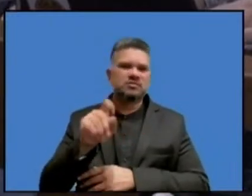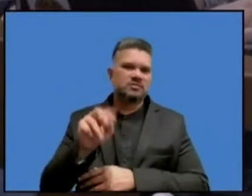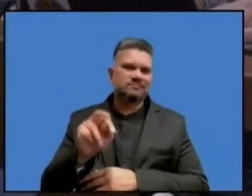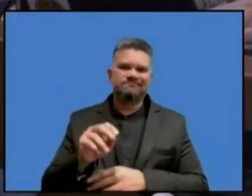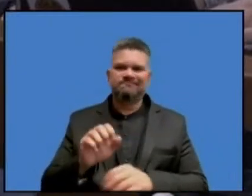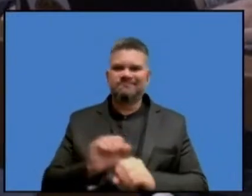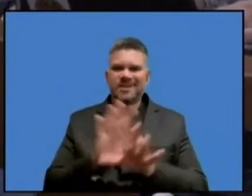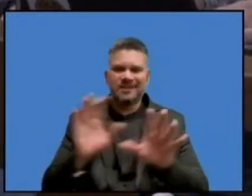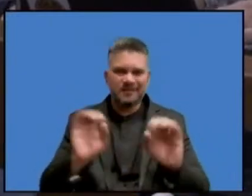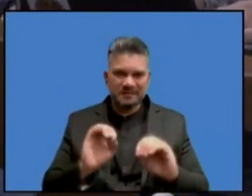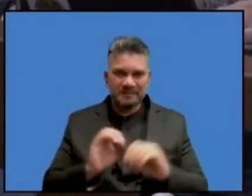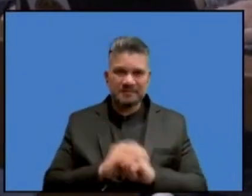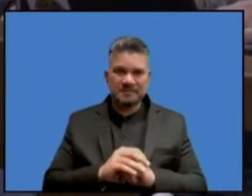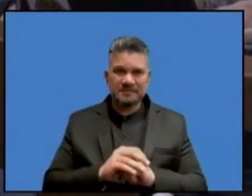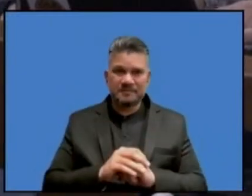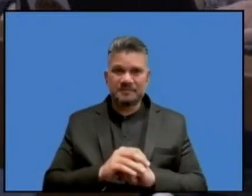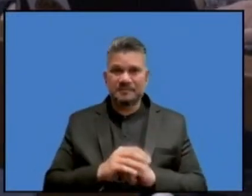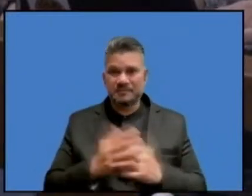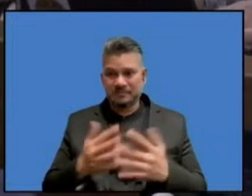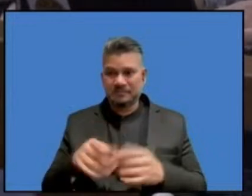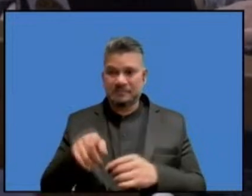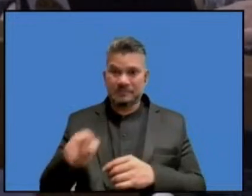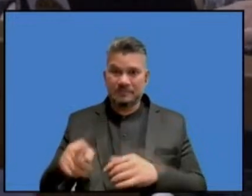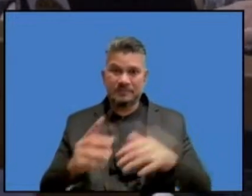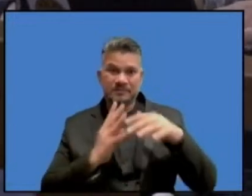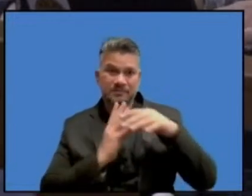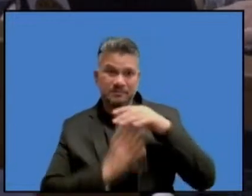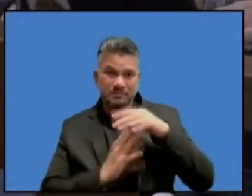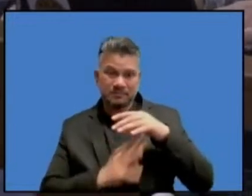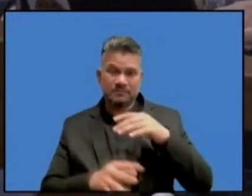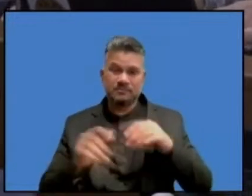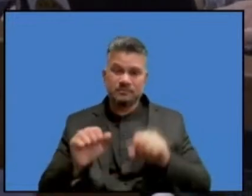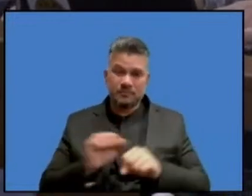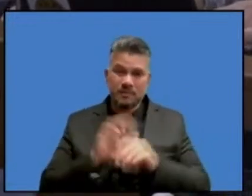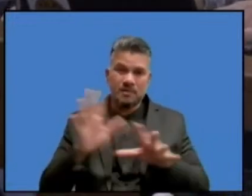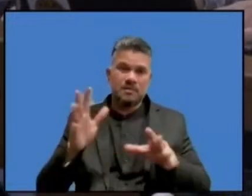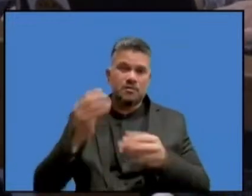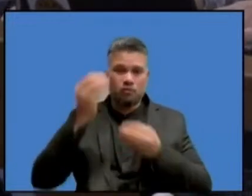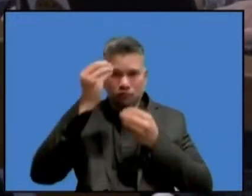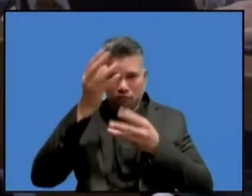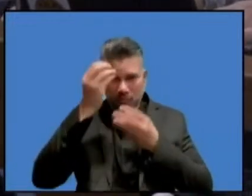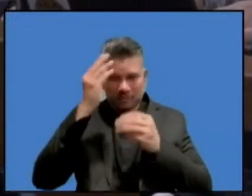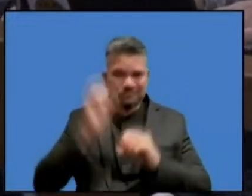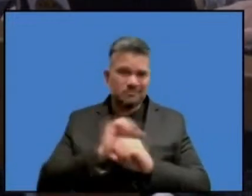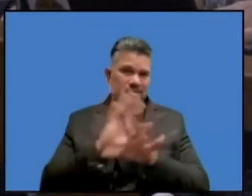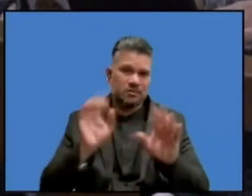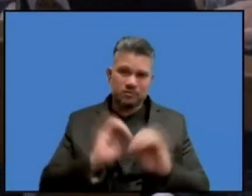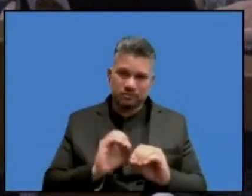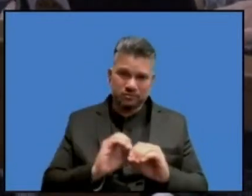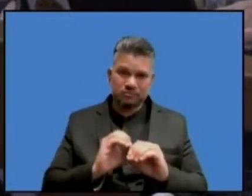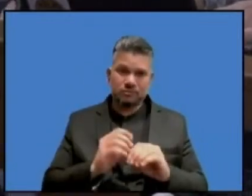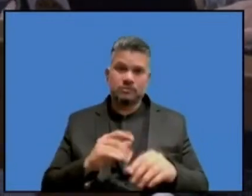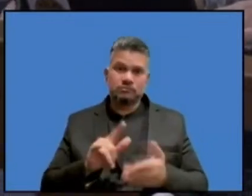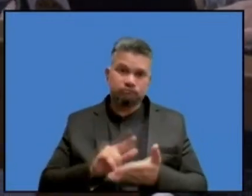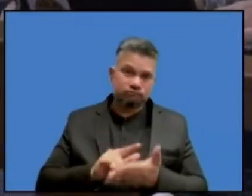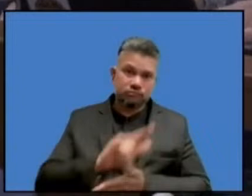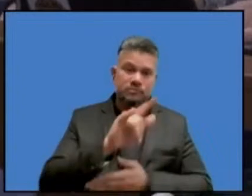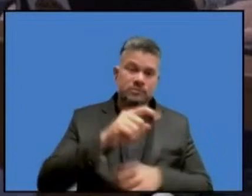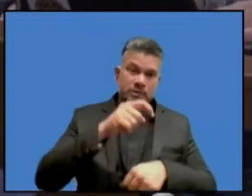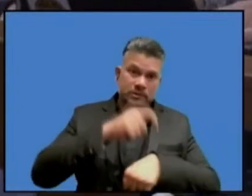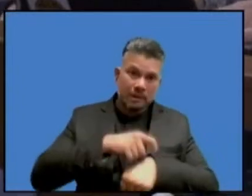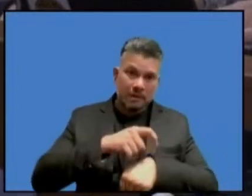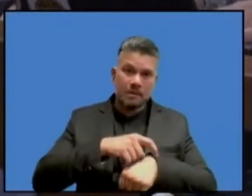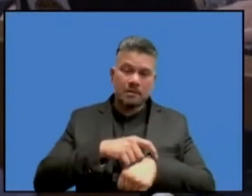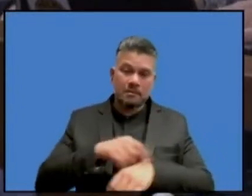reliable information on safe migration. During the departure process, brokers are commonly used to seek employment abroad. This